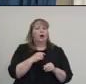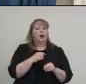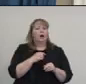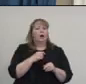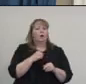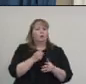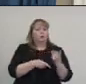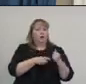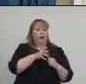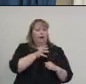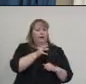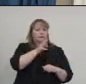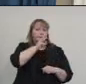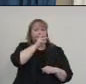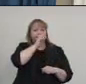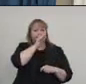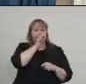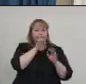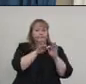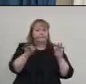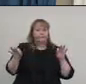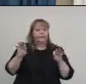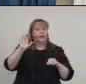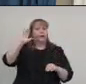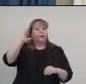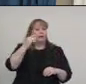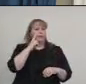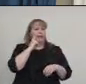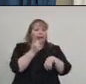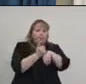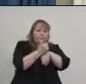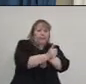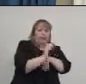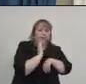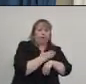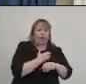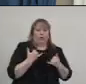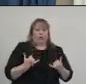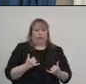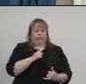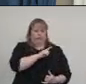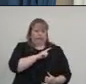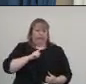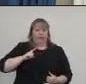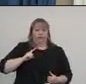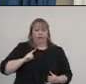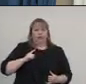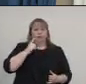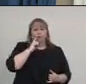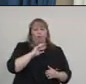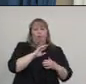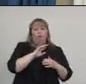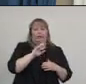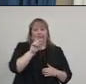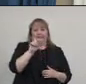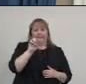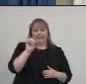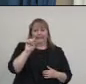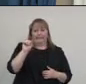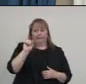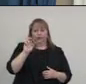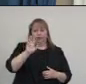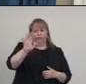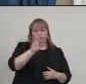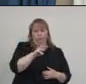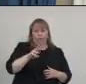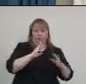was blaming our current Nevada legislature for the systems issues experienced by Dieter in processing the incredible flood of